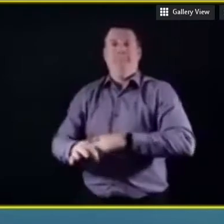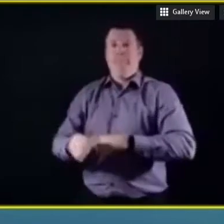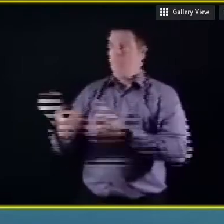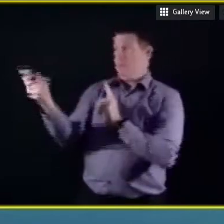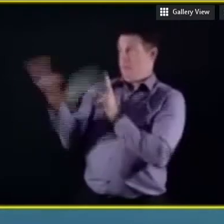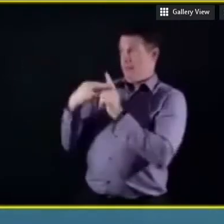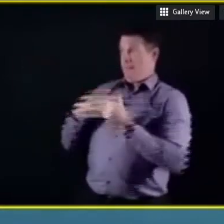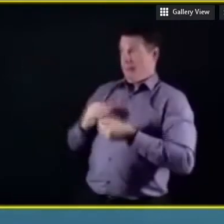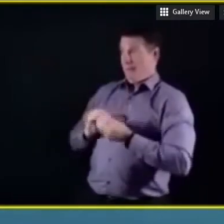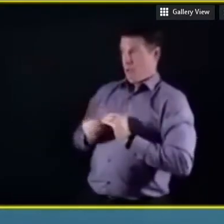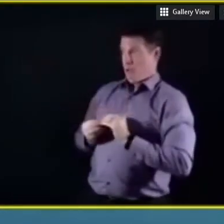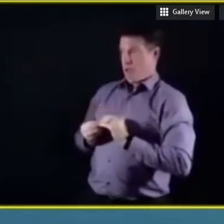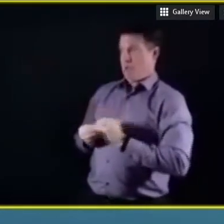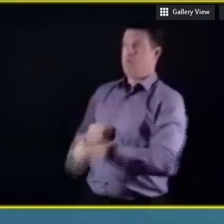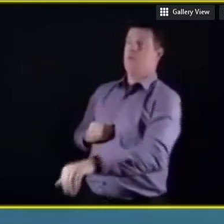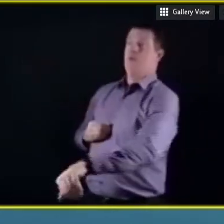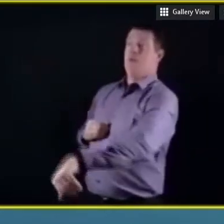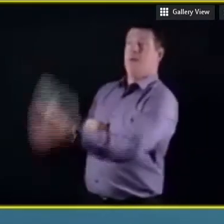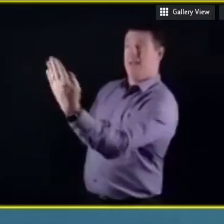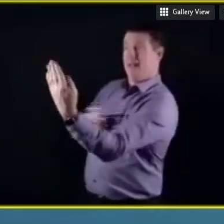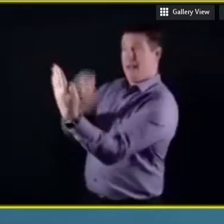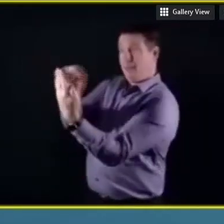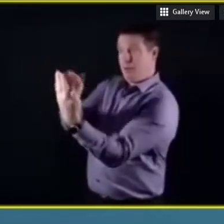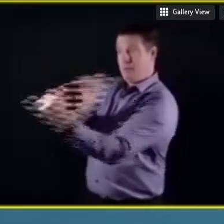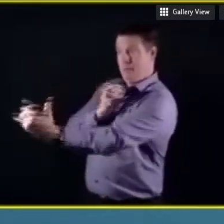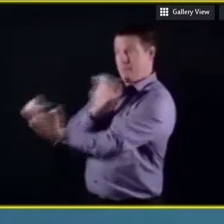you're brought right back to the room.